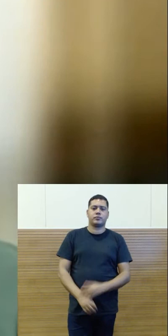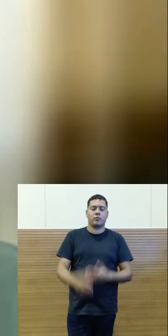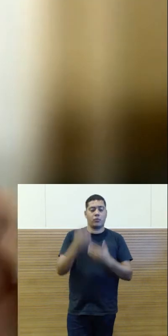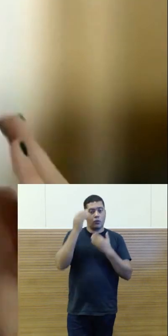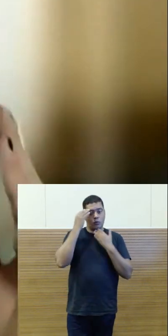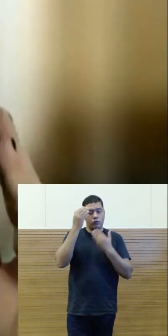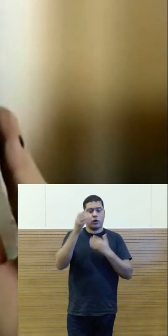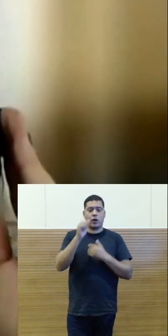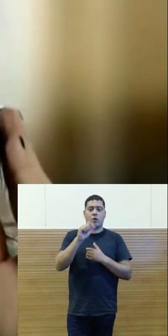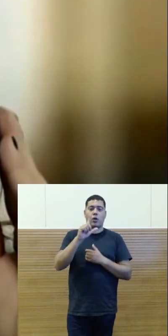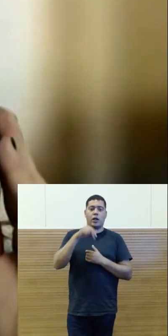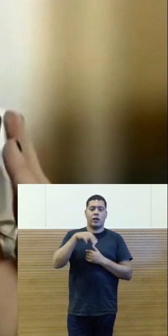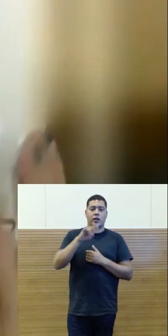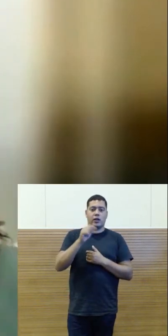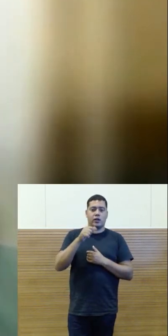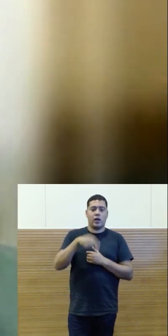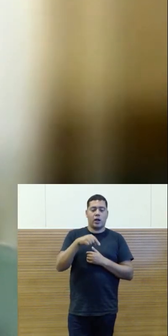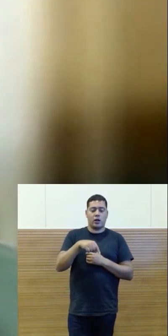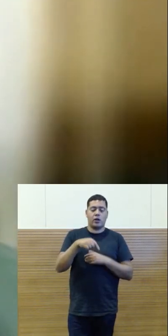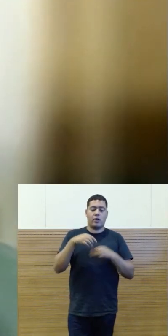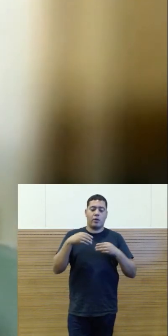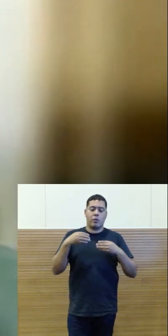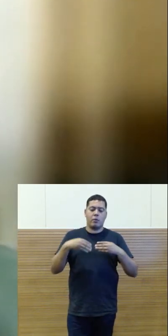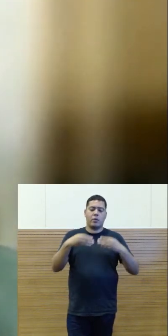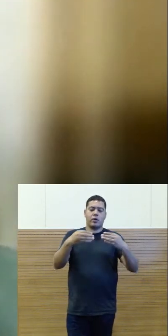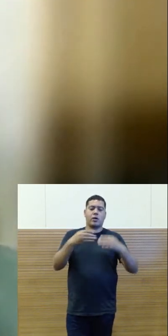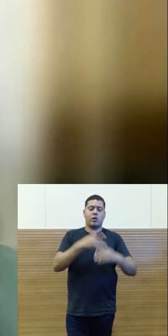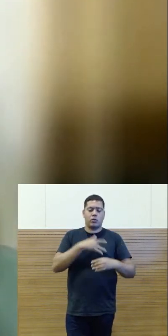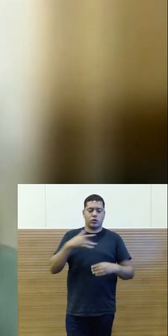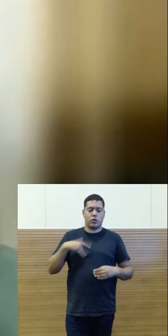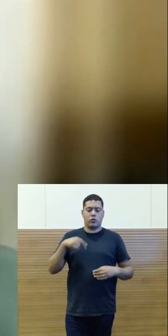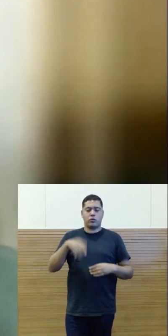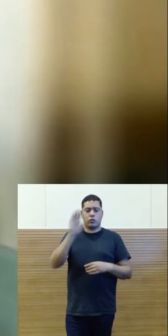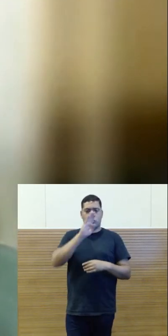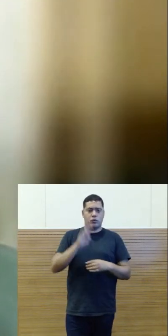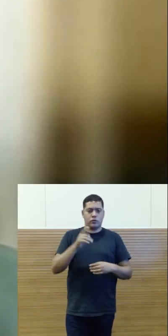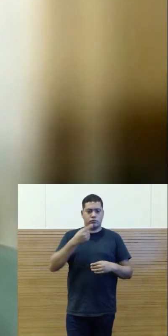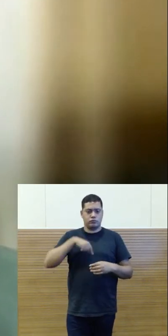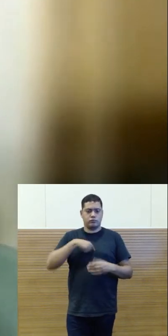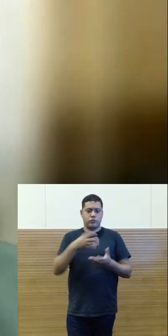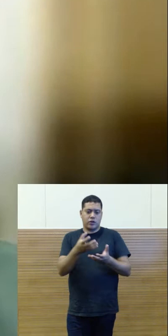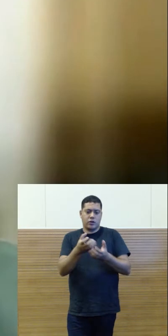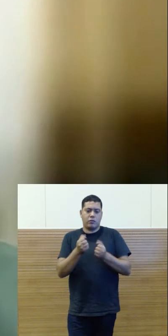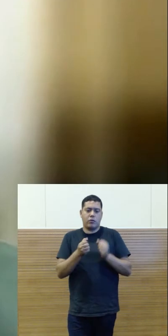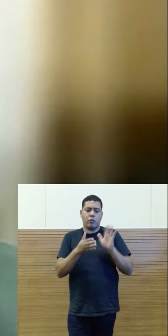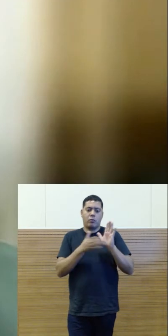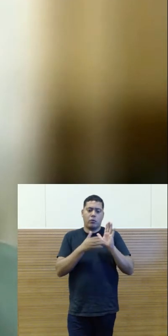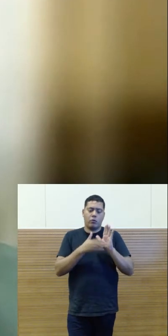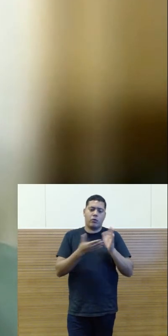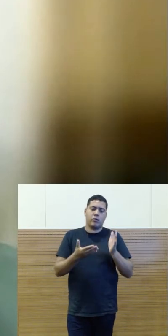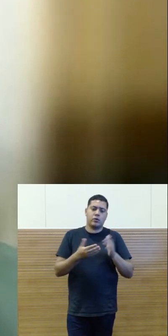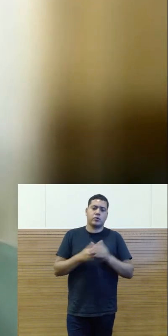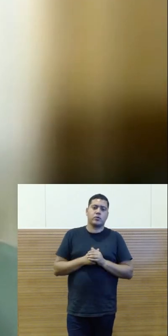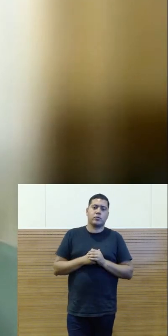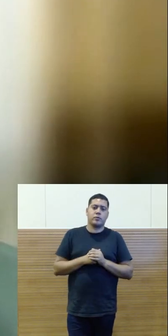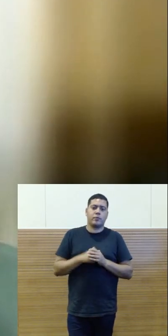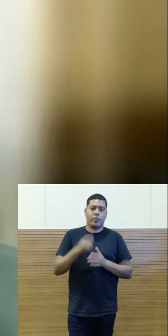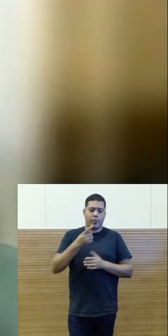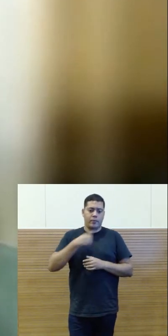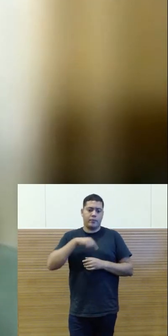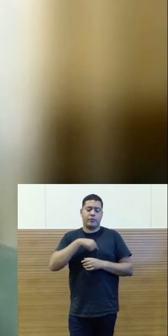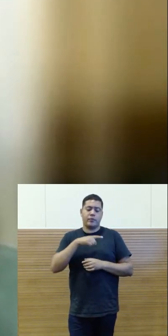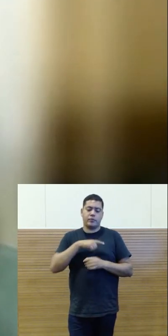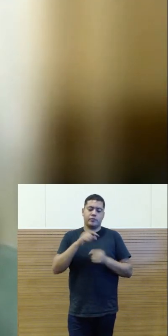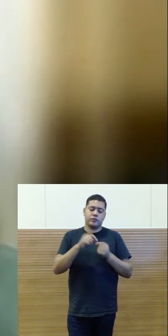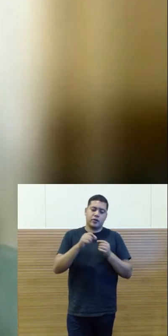Obrigada, Lina. Aqui no Thank you, Dr. Mahi. Here we have received in the Ministry of Health the proposal of